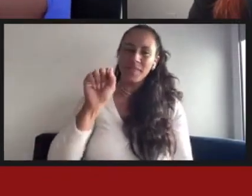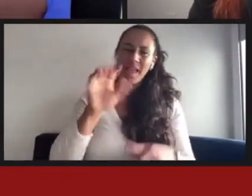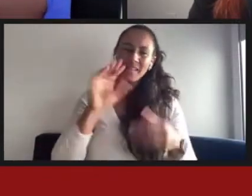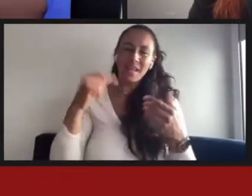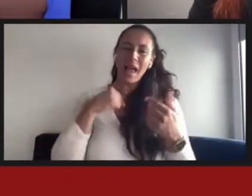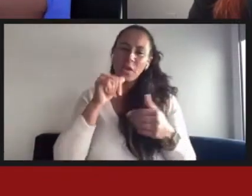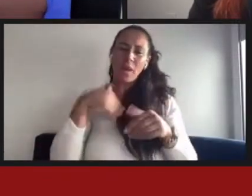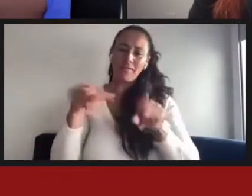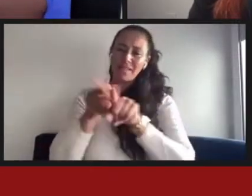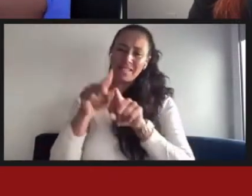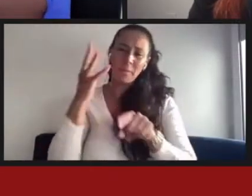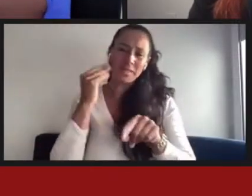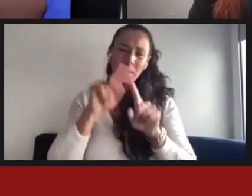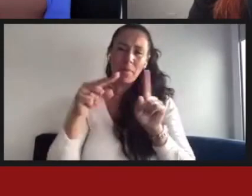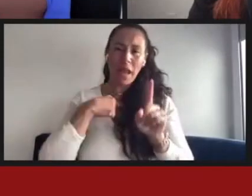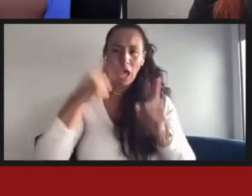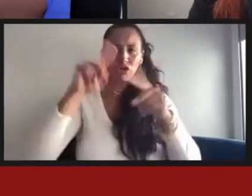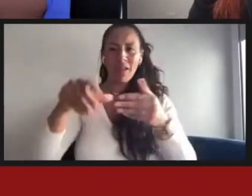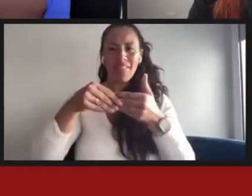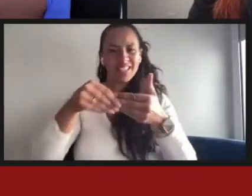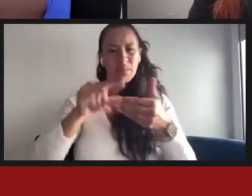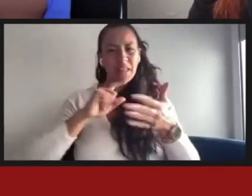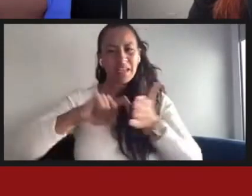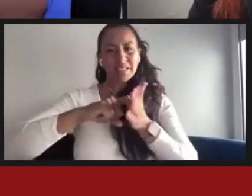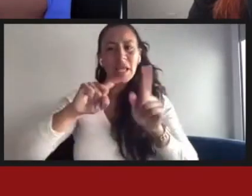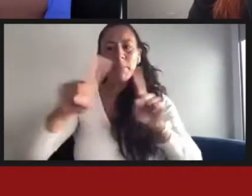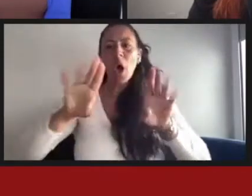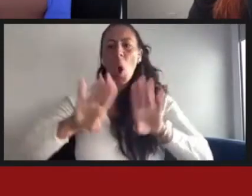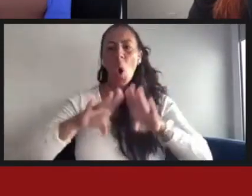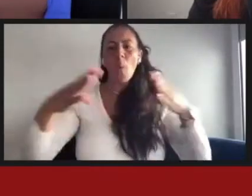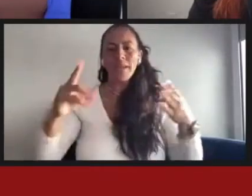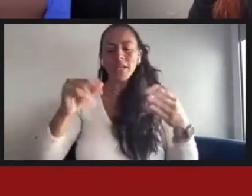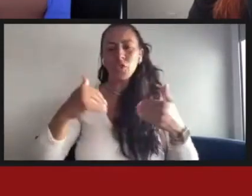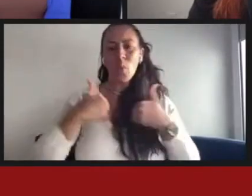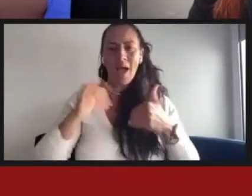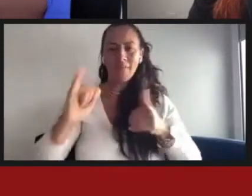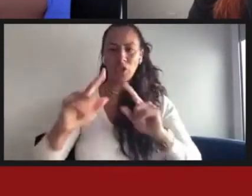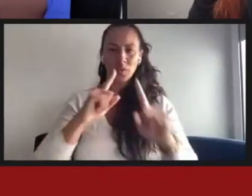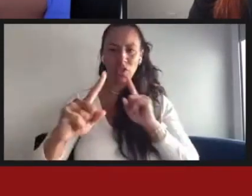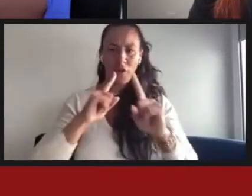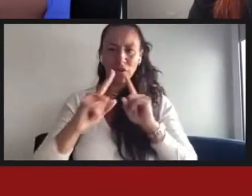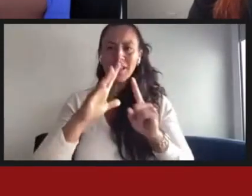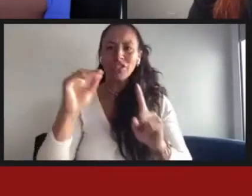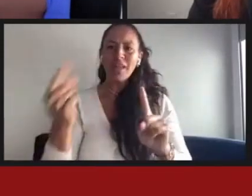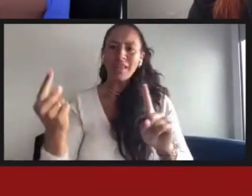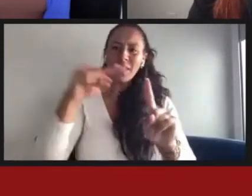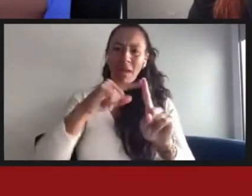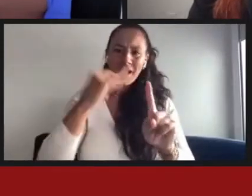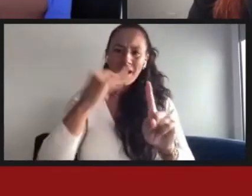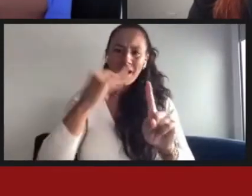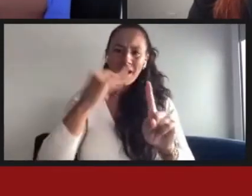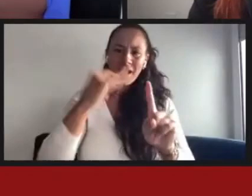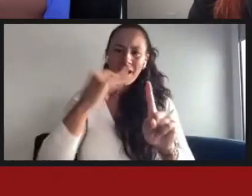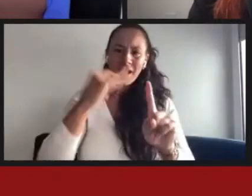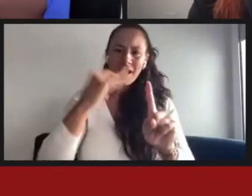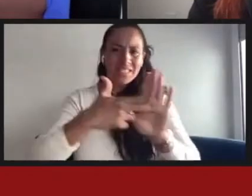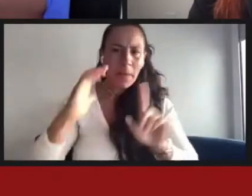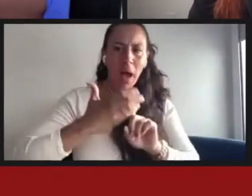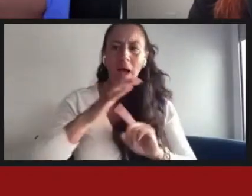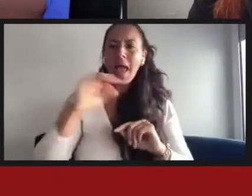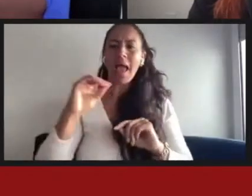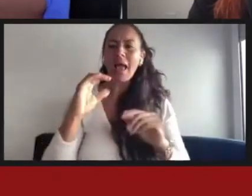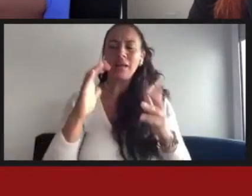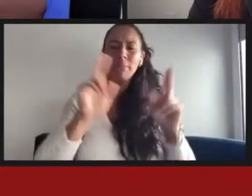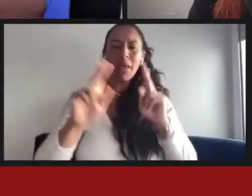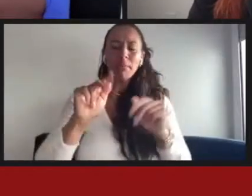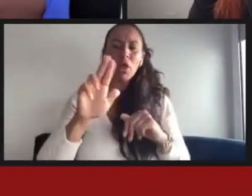experience, but I agree flexibility is key. But I also think openness to kind of having those conversations, kind of getting back to the idea of stigma, and people are so like,